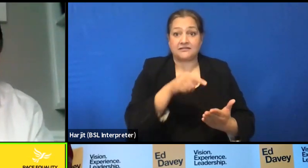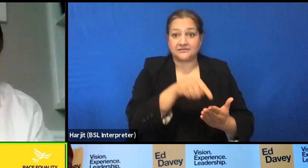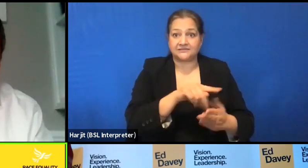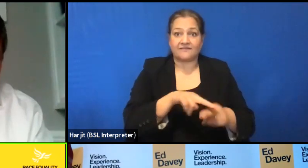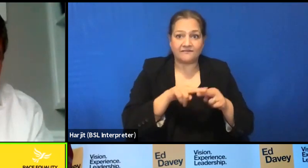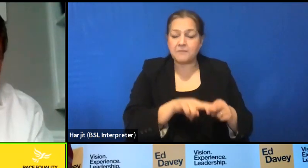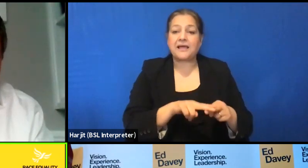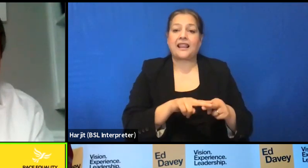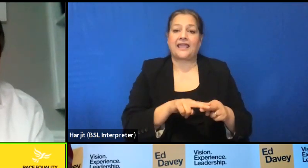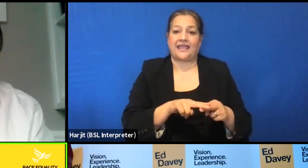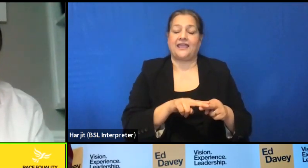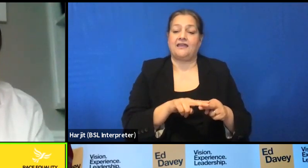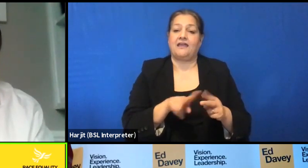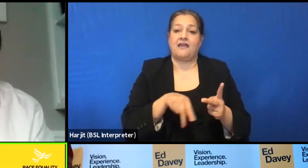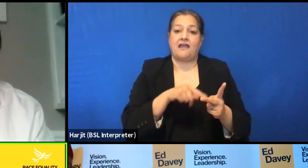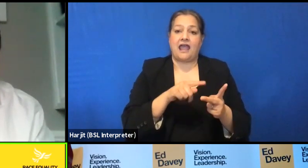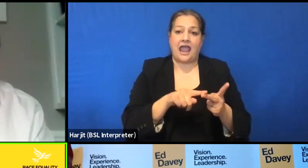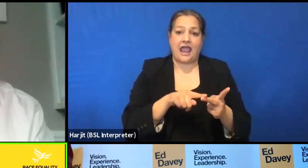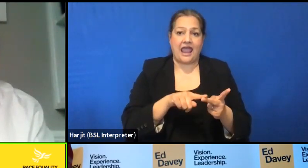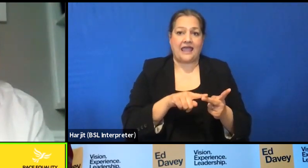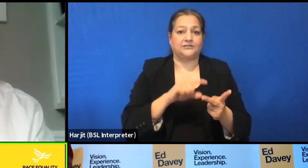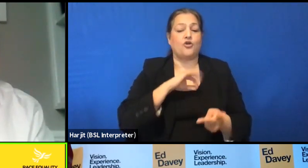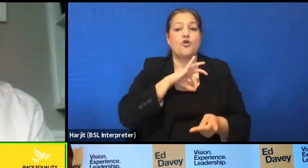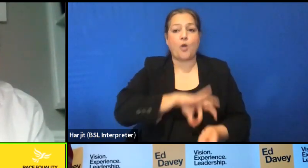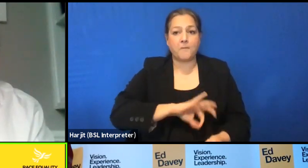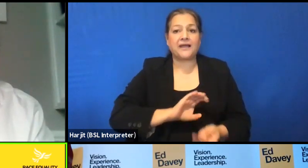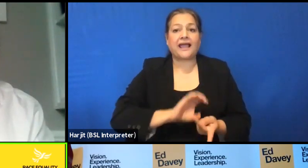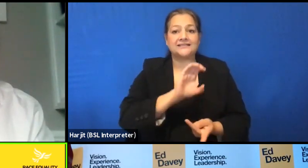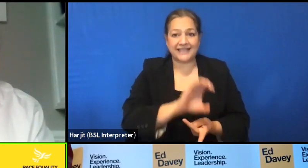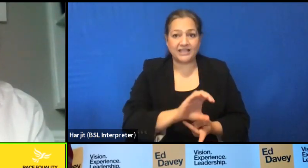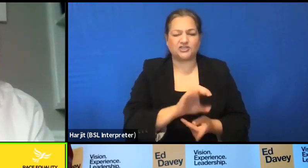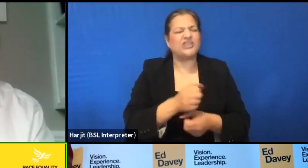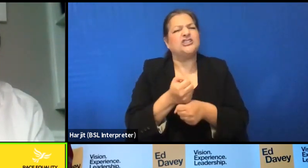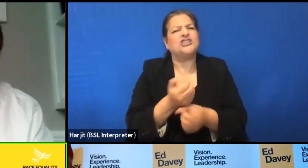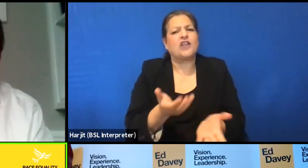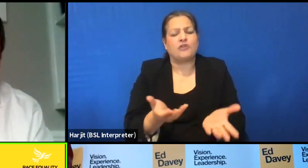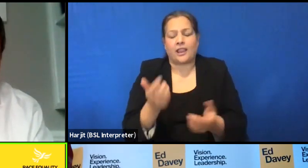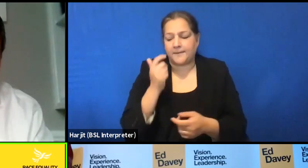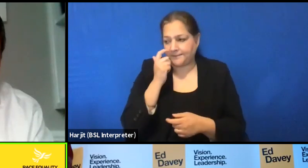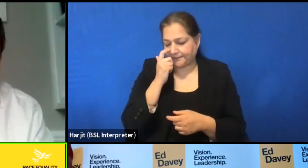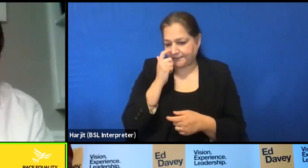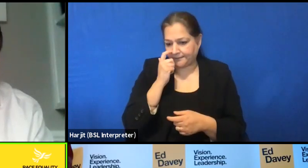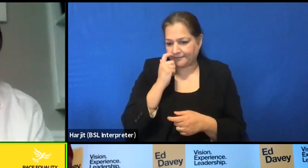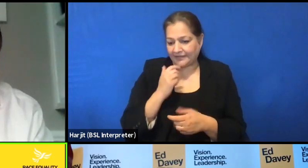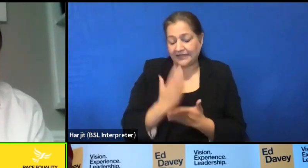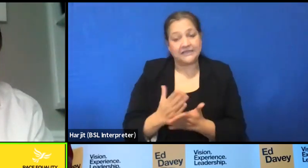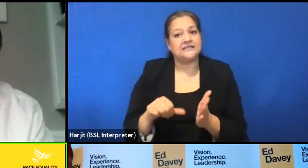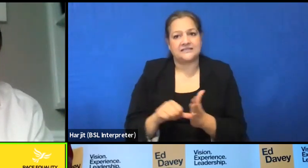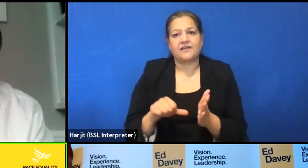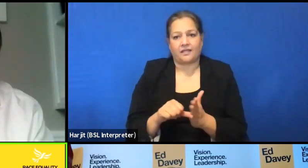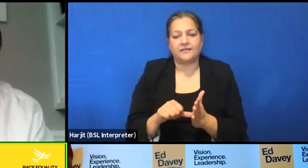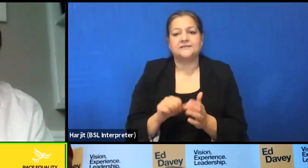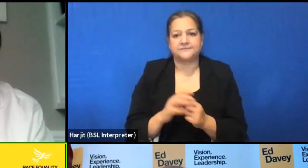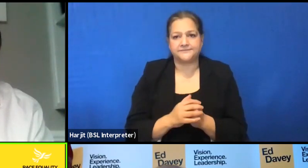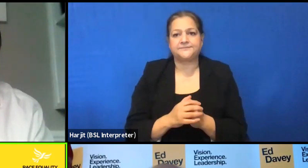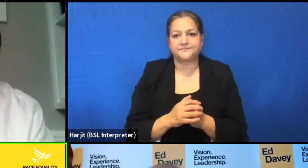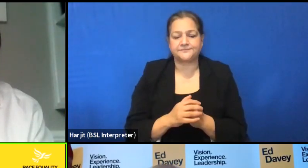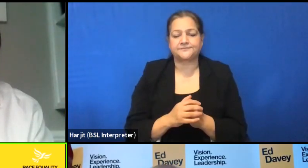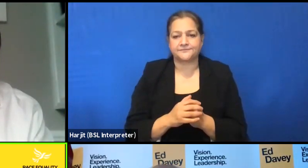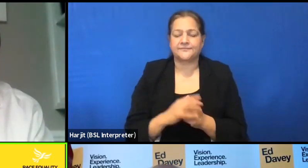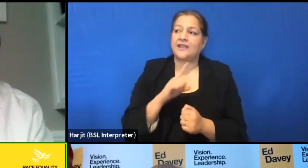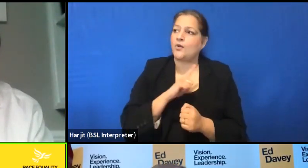families and compensation in general. It's a really difficult one. And the reason why it's incredibly